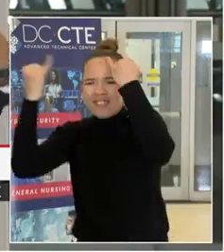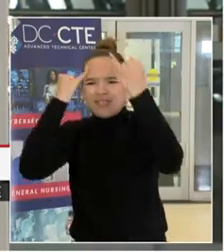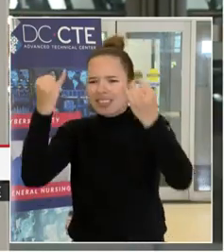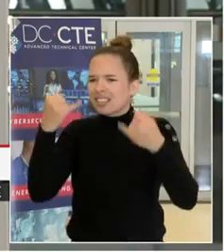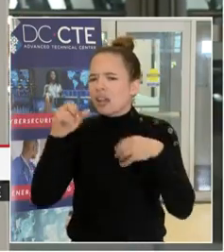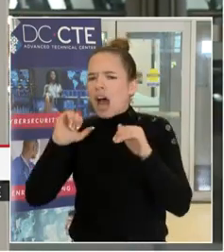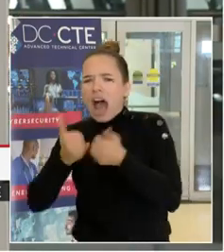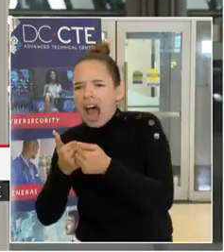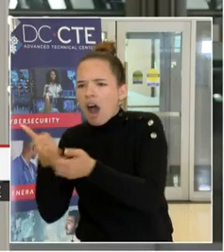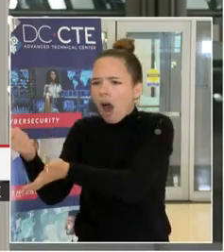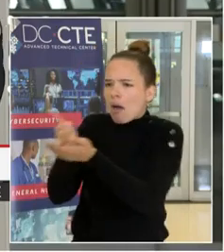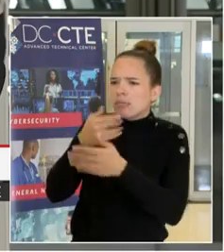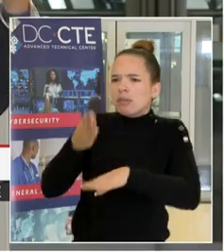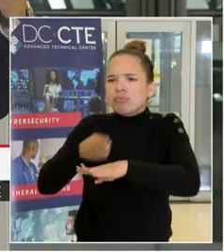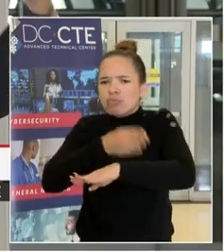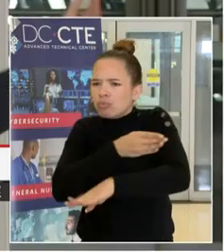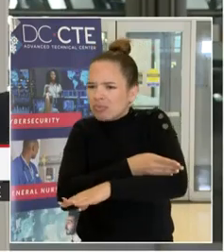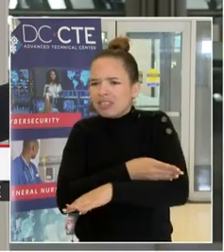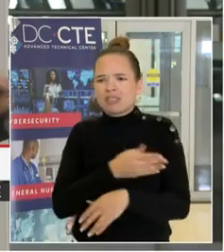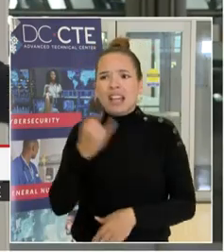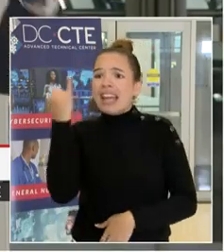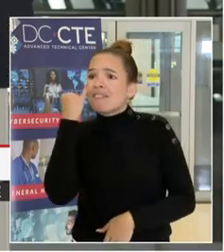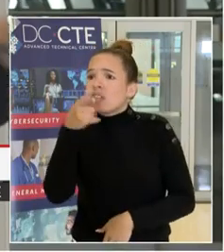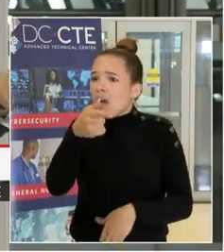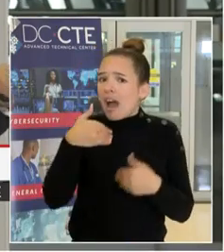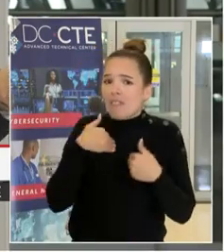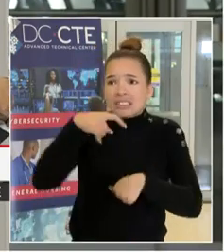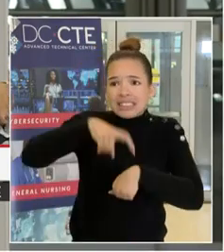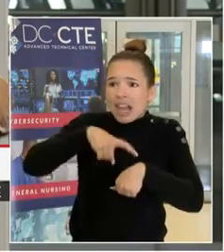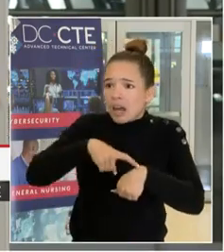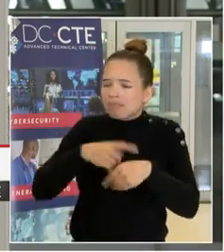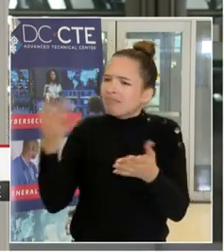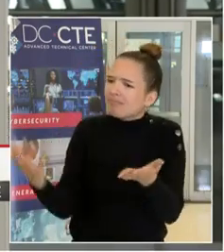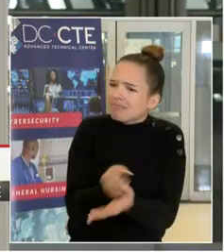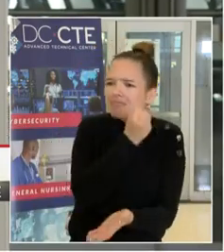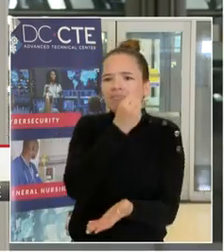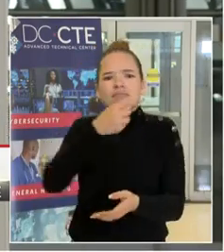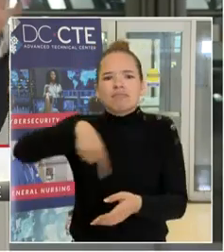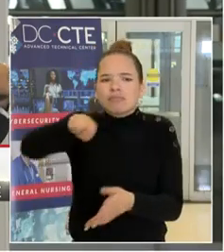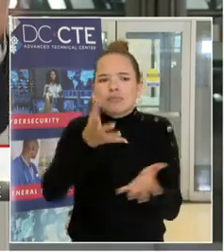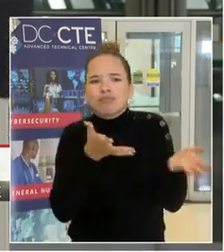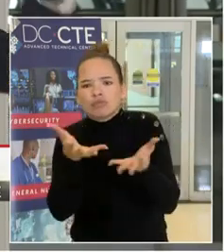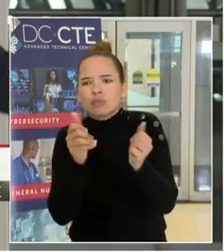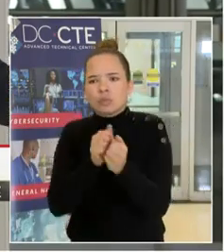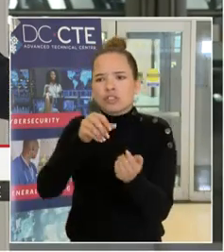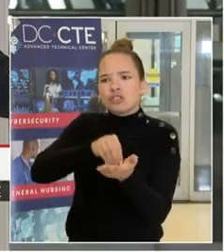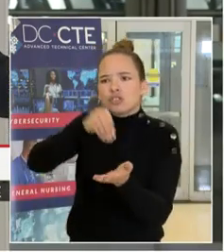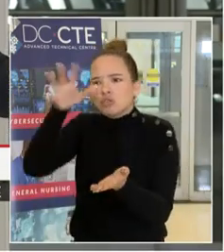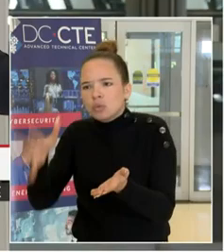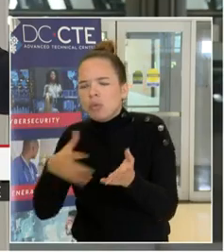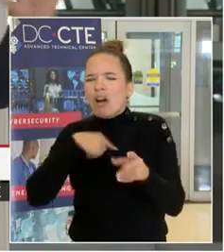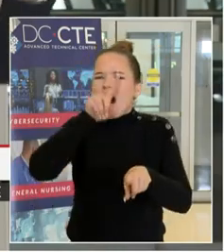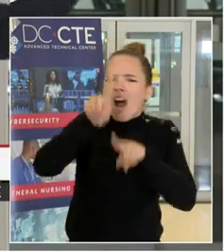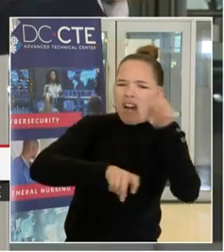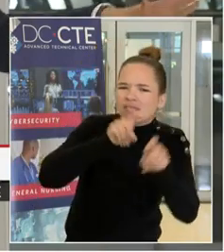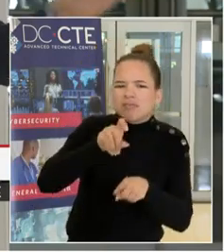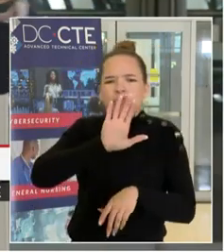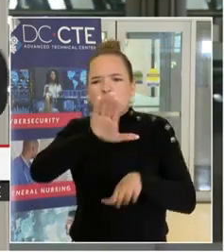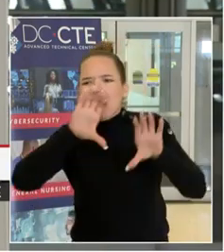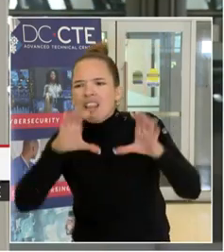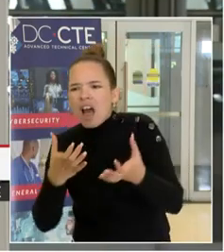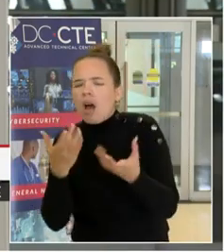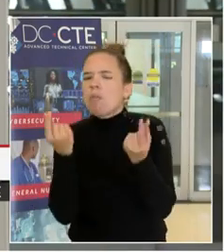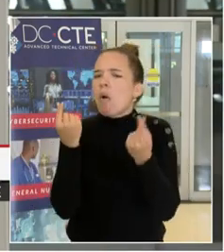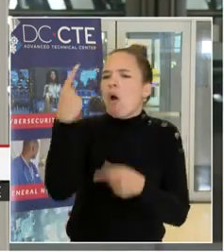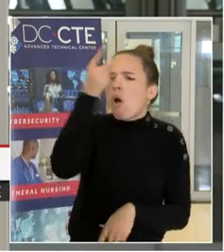talk to the students. Hear them be very clear about the classes they're taking in cybersecurity now and how they intend to stay enrolled in that path through college